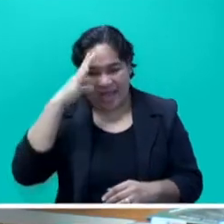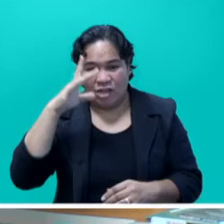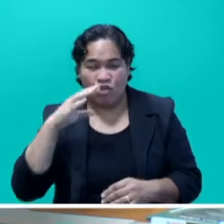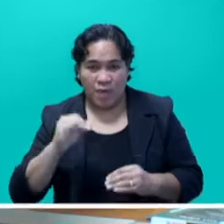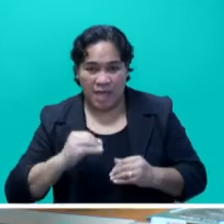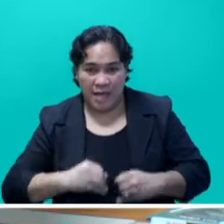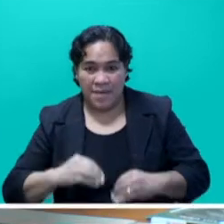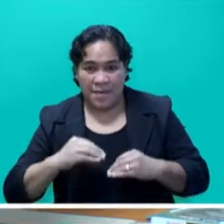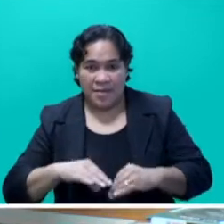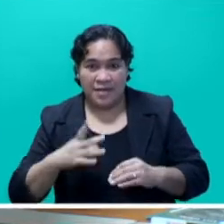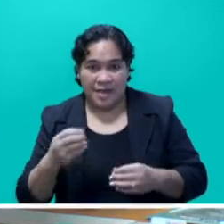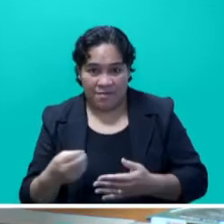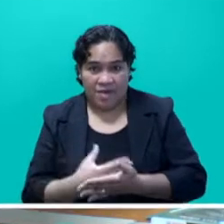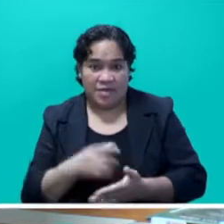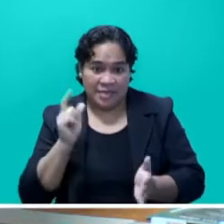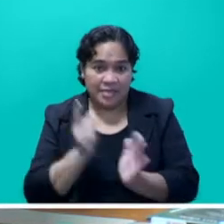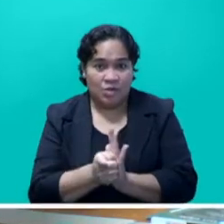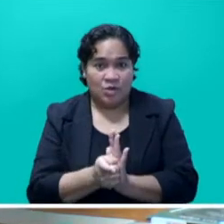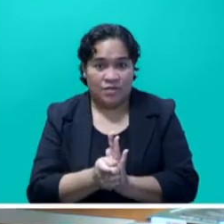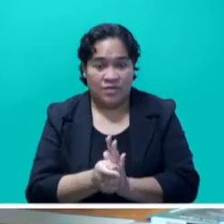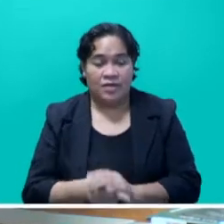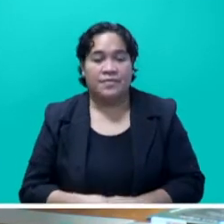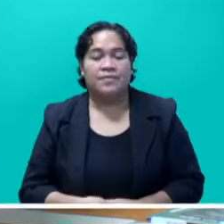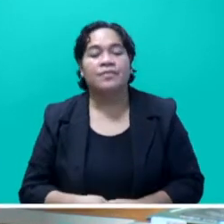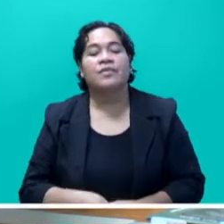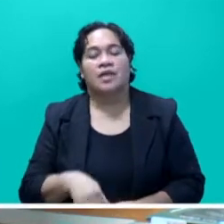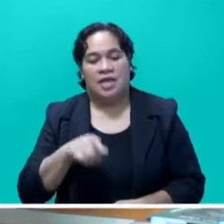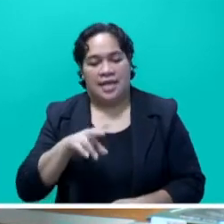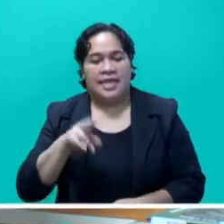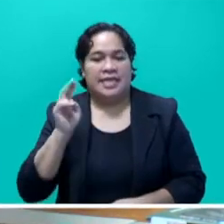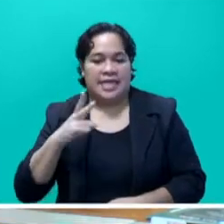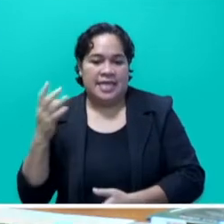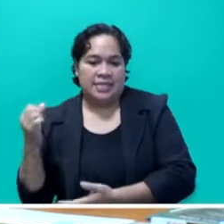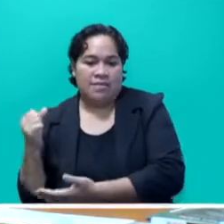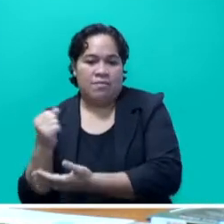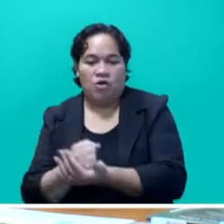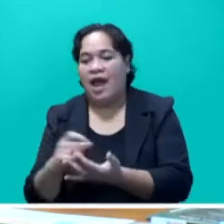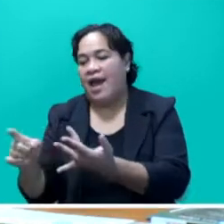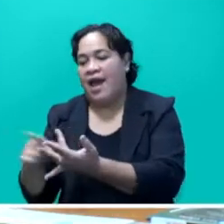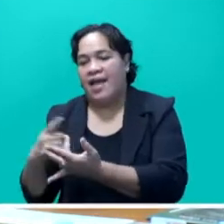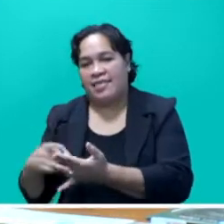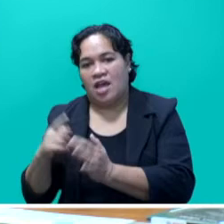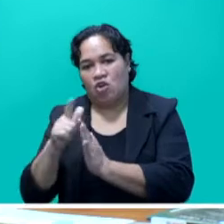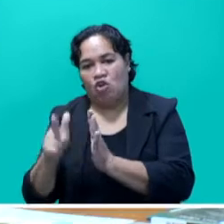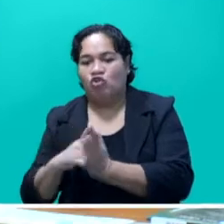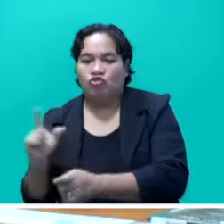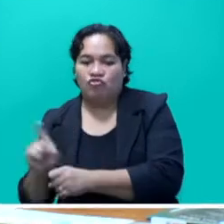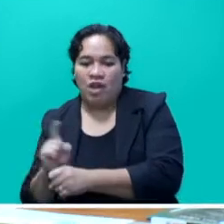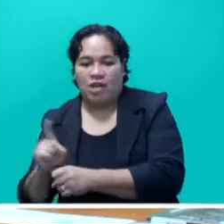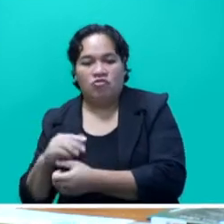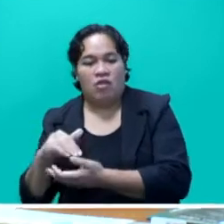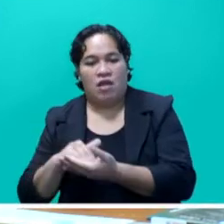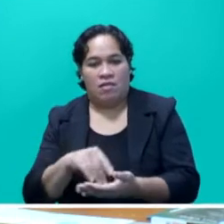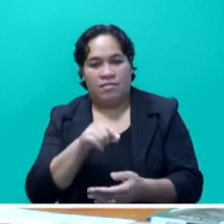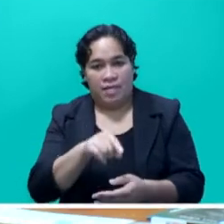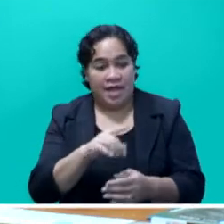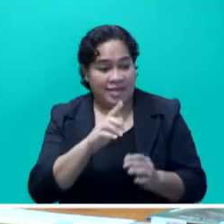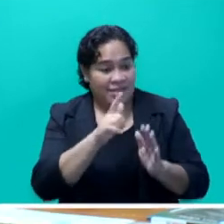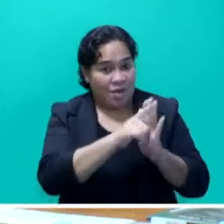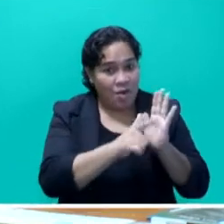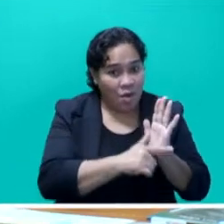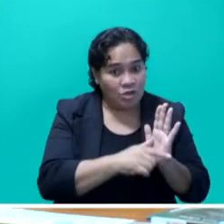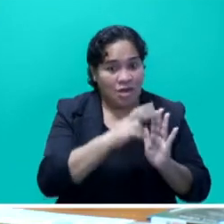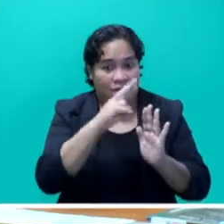implemented effectively and swiftly, they need to be supported by complementing laws and regulations. And these laws and regulations needs